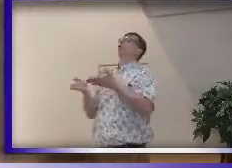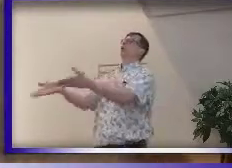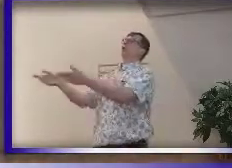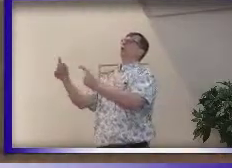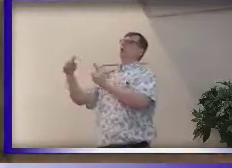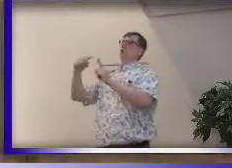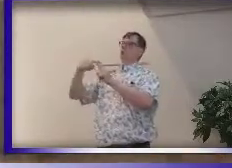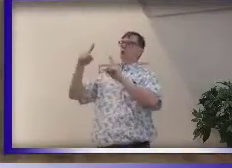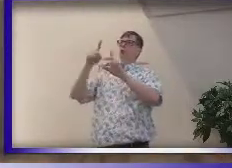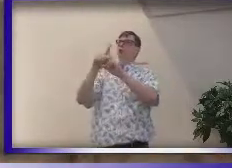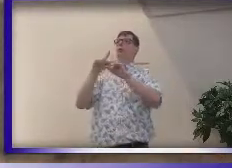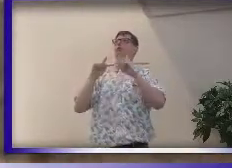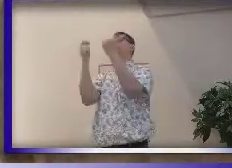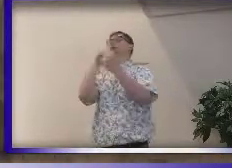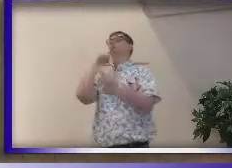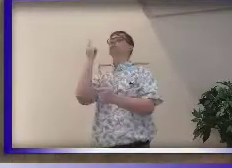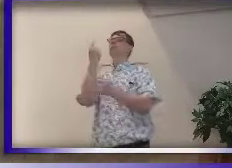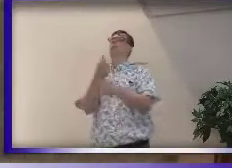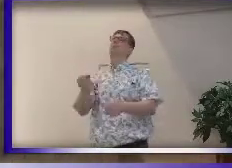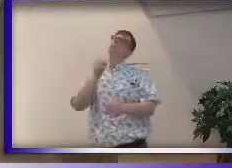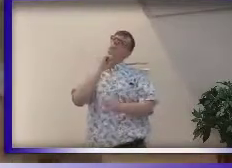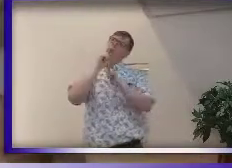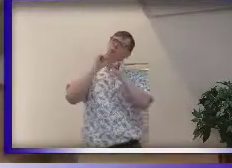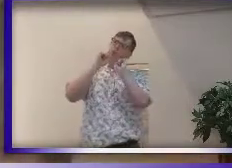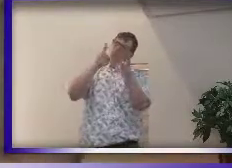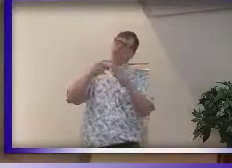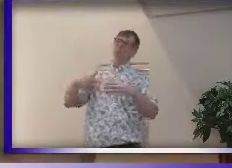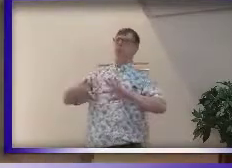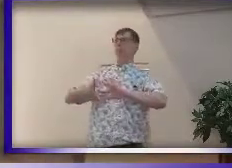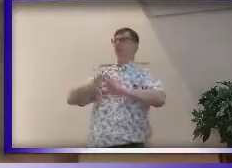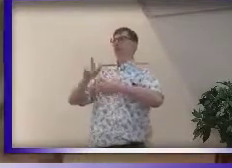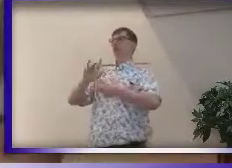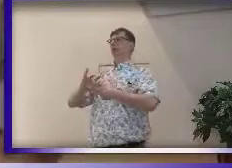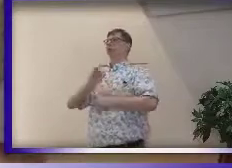So yes, I believe me, Gina, I have thought about it.